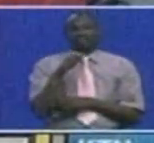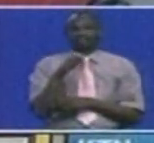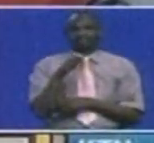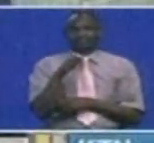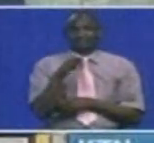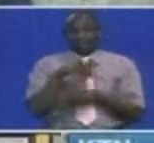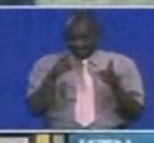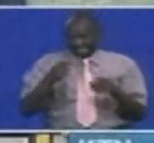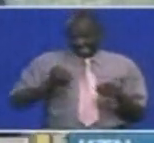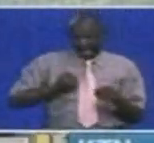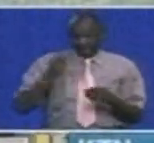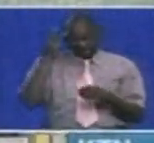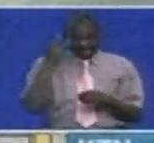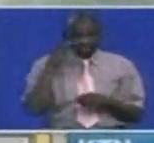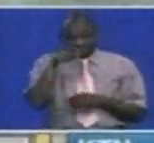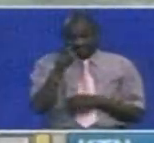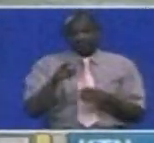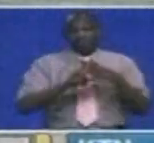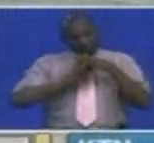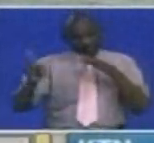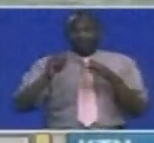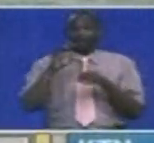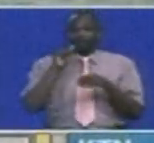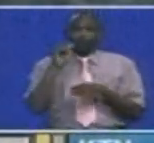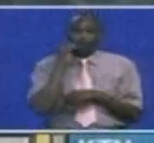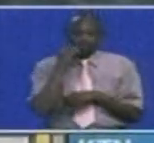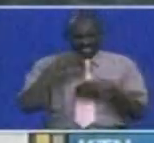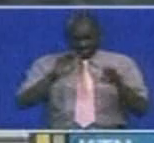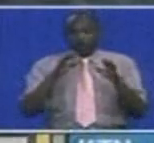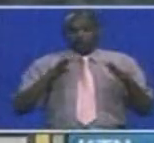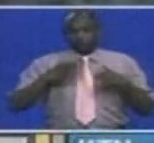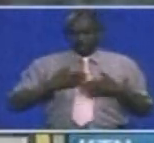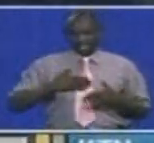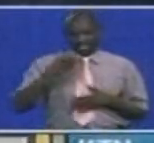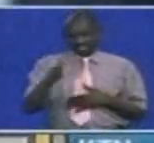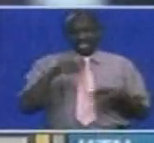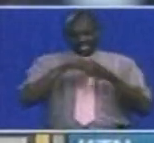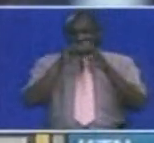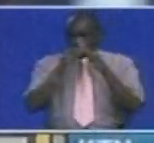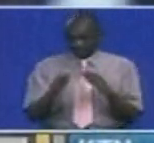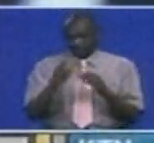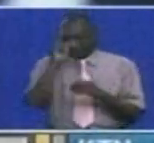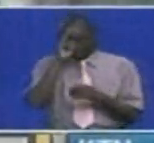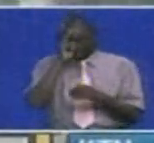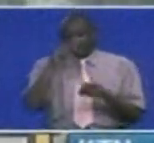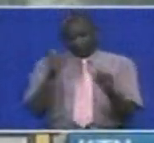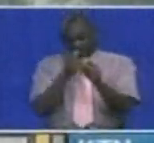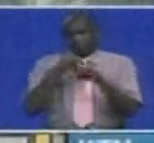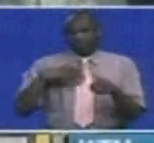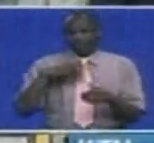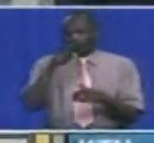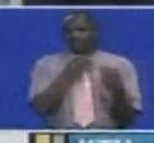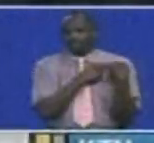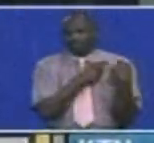girl's parents had already fled their home and left the body in Ndimbanyata. Police are pursuing those involved in the